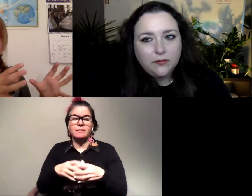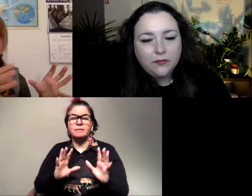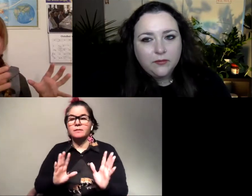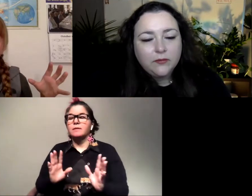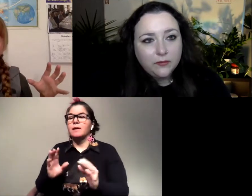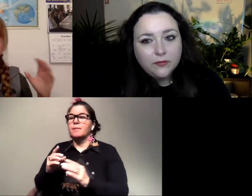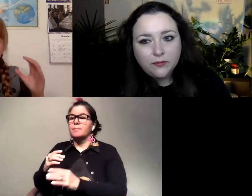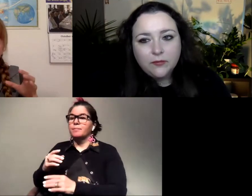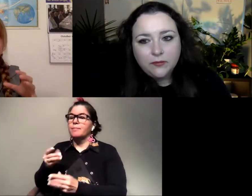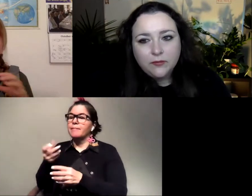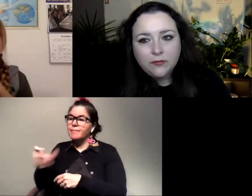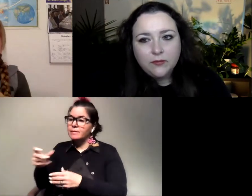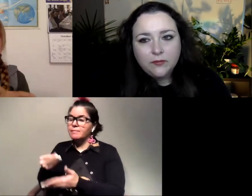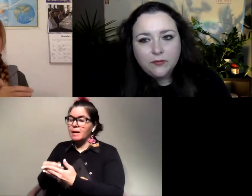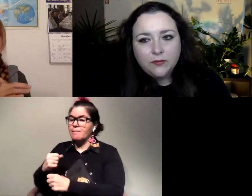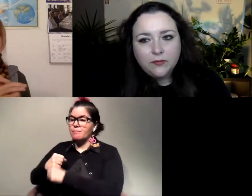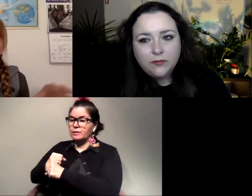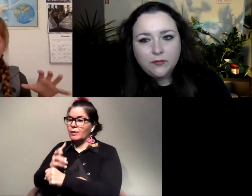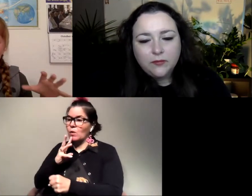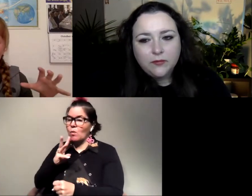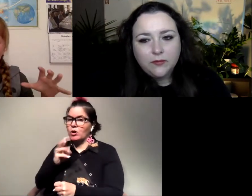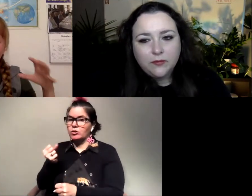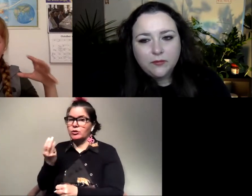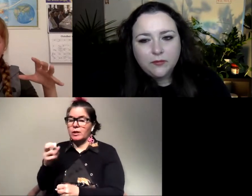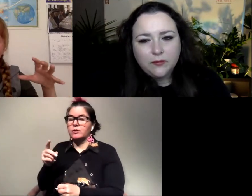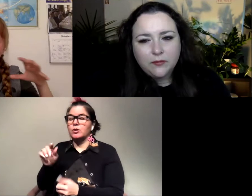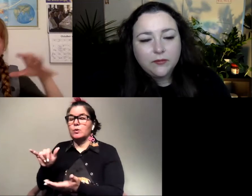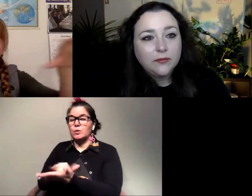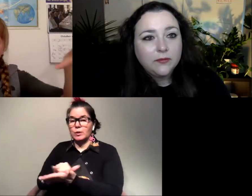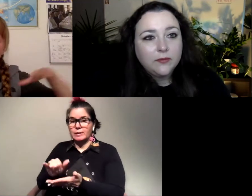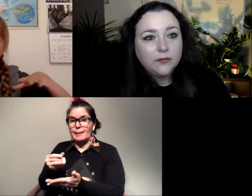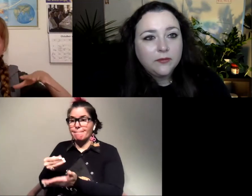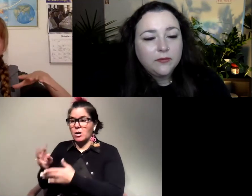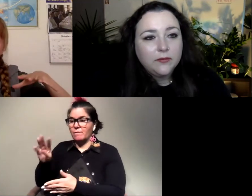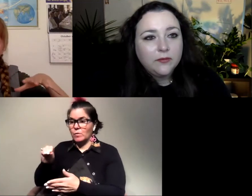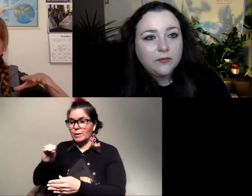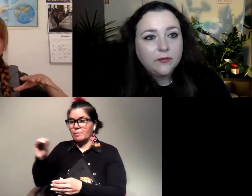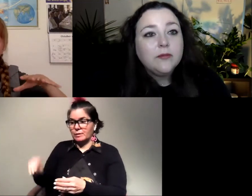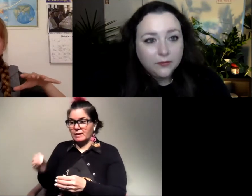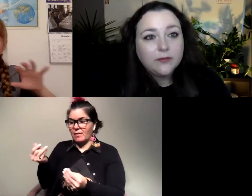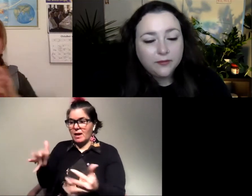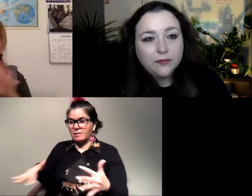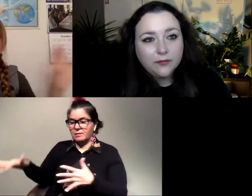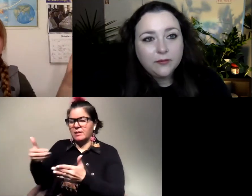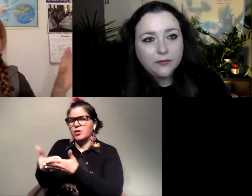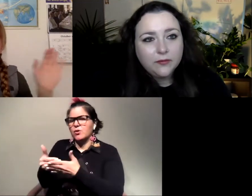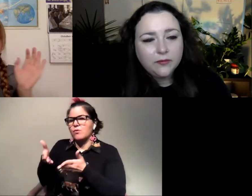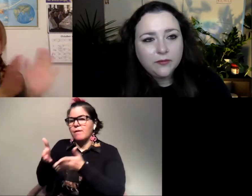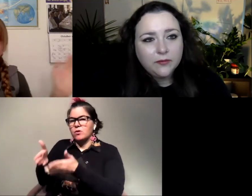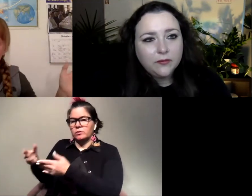watershed. So the city of New York bought up 40% of the land surrounding 2 major rivers, and they